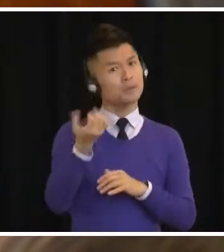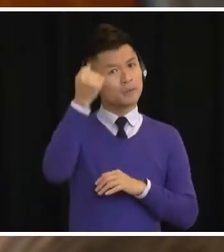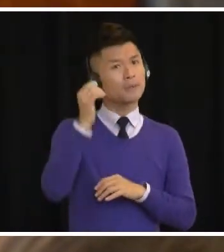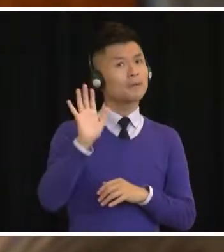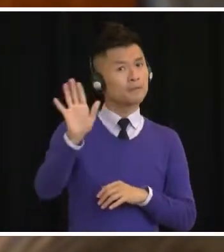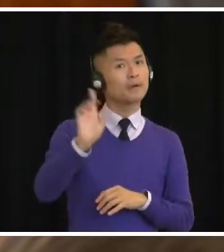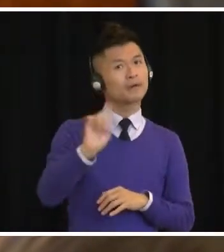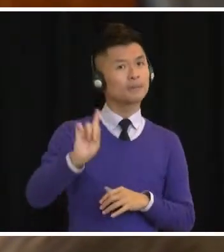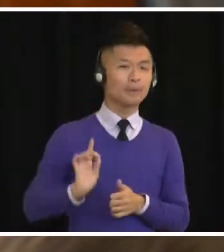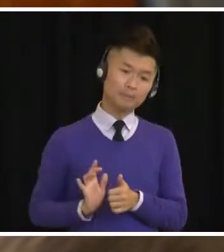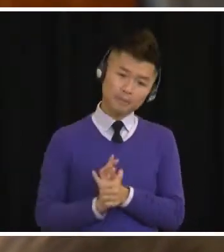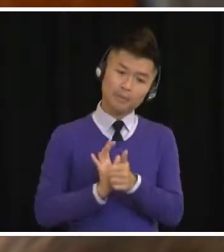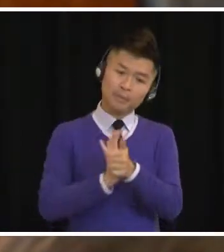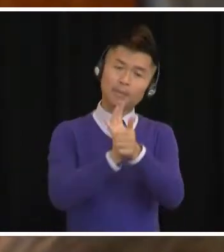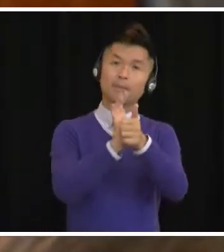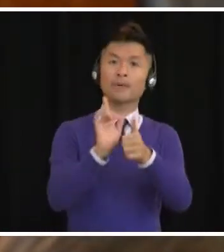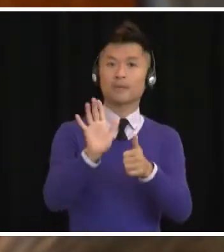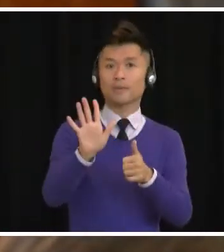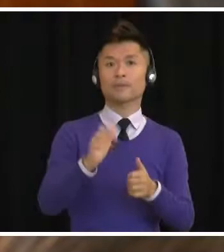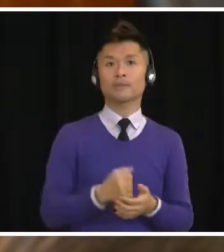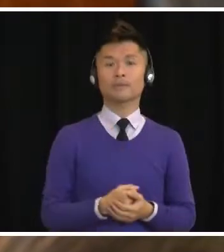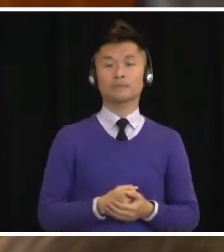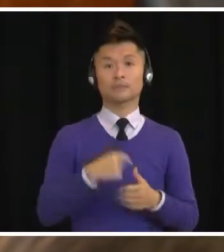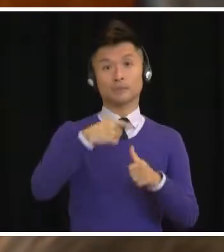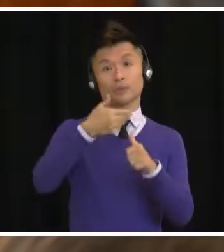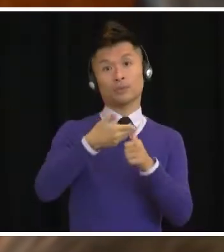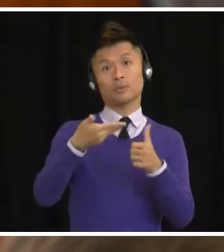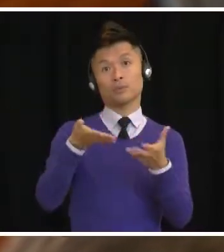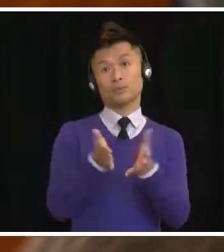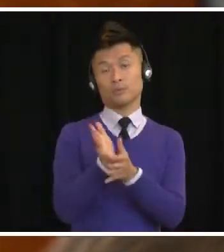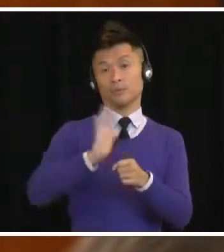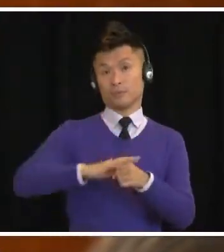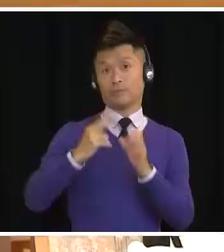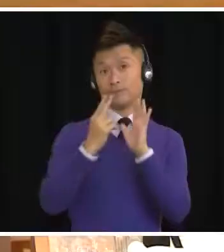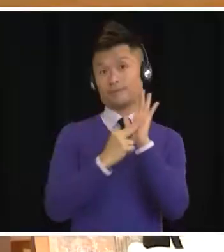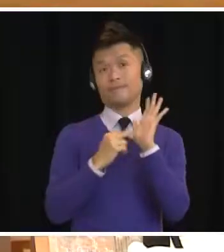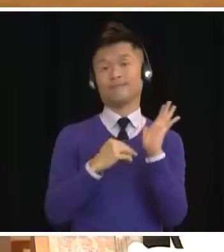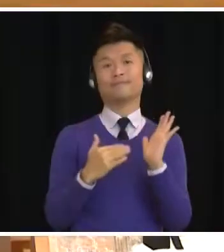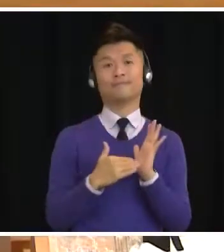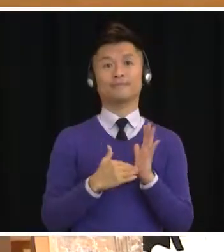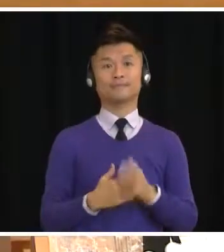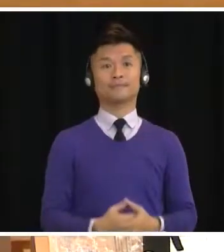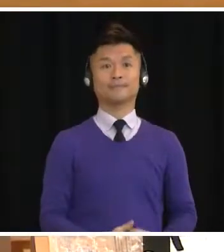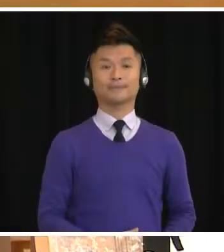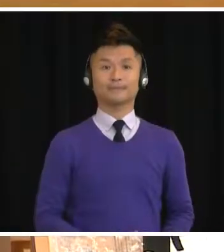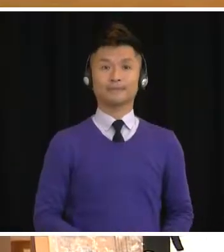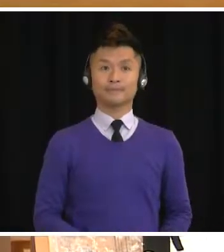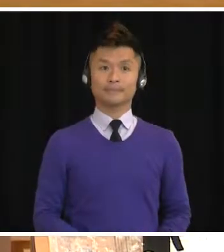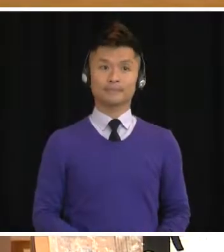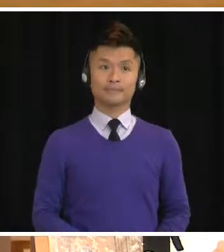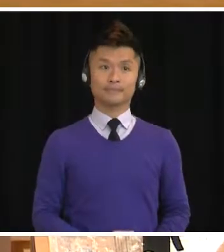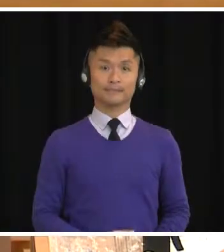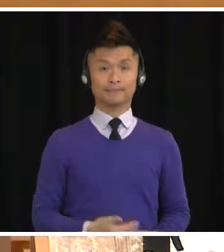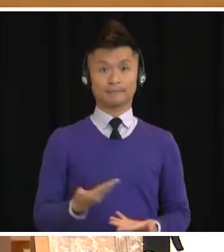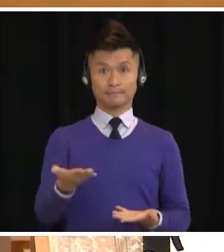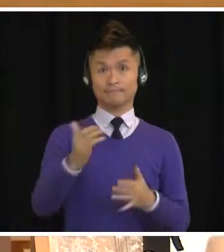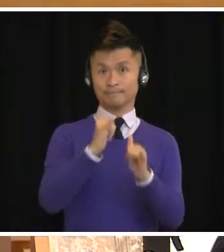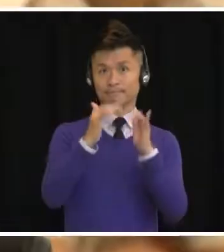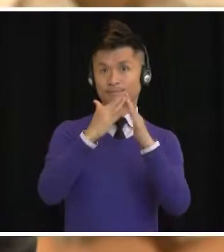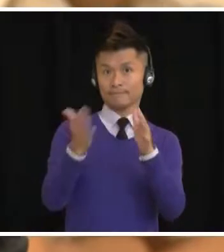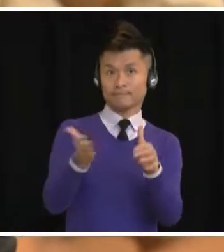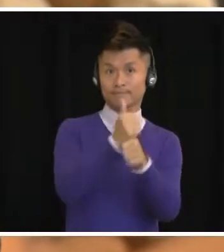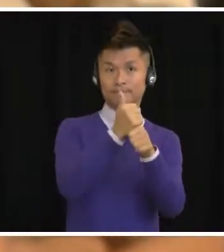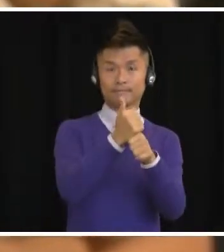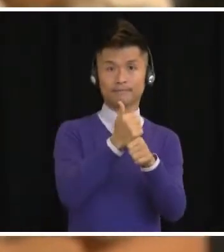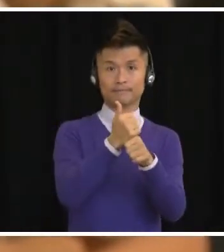of CRC and the rights children have. Thank you.